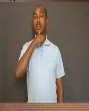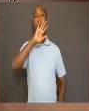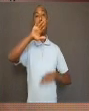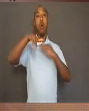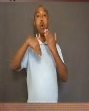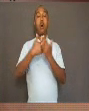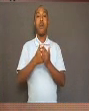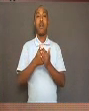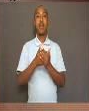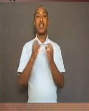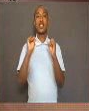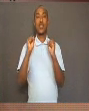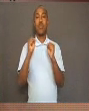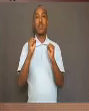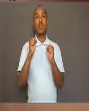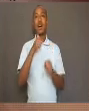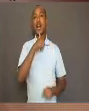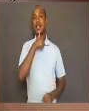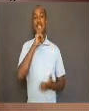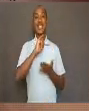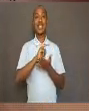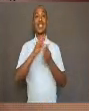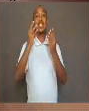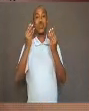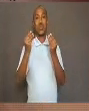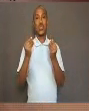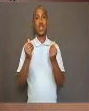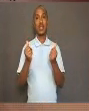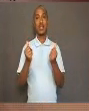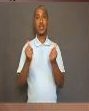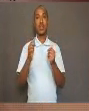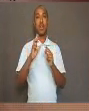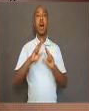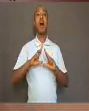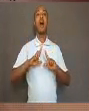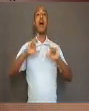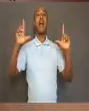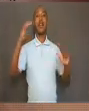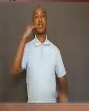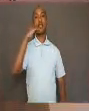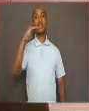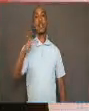all strong acids that dissociate to a high extent.